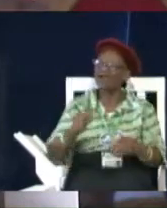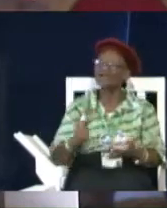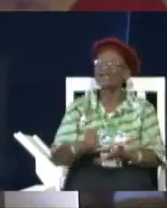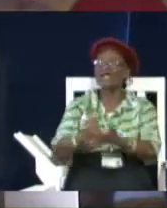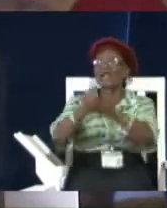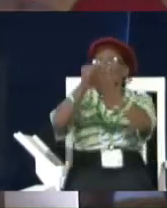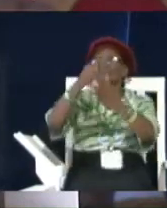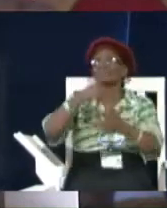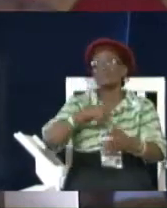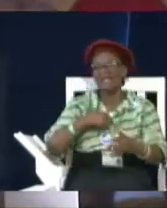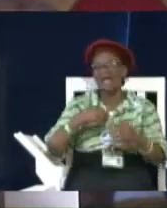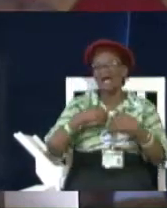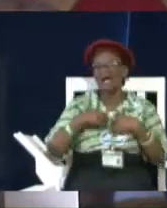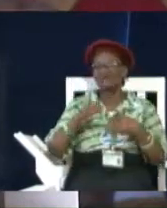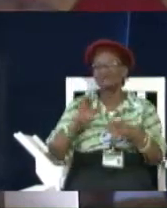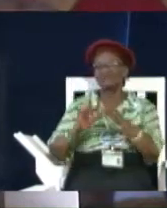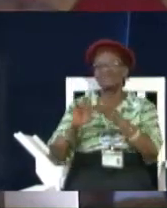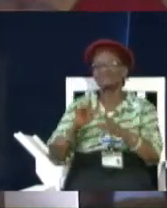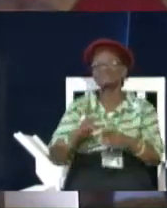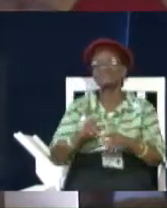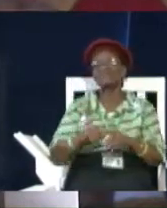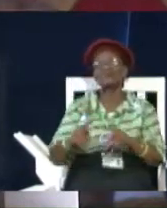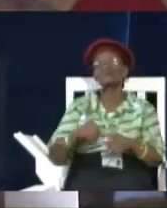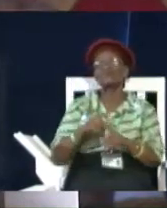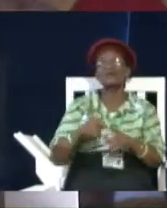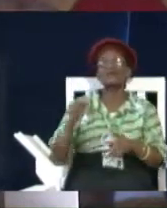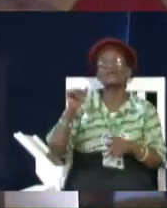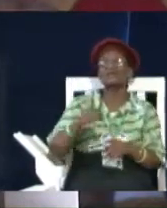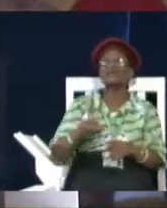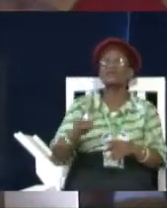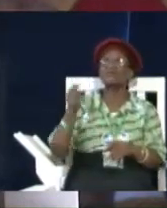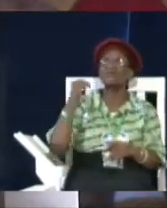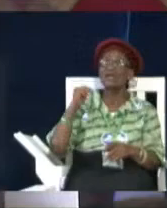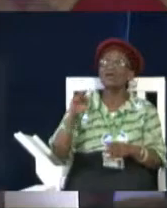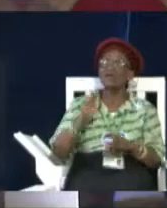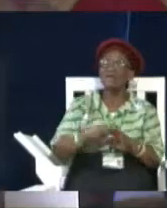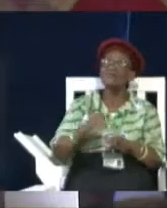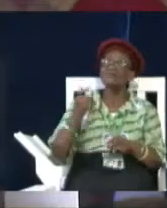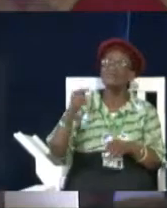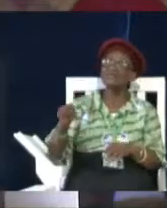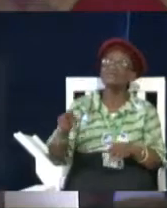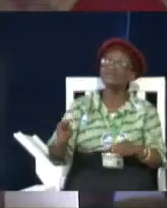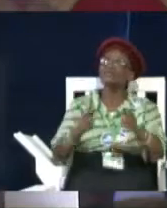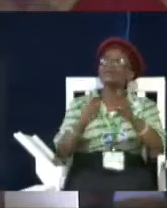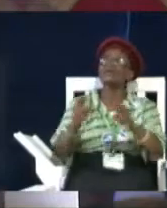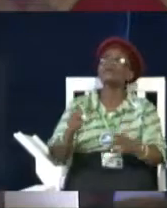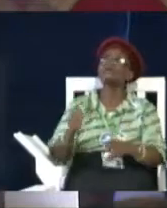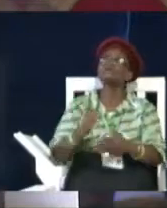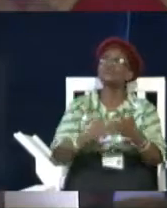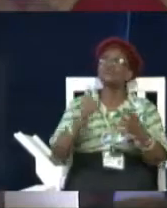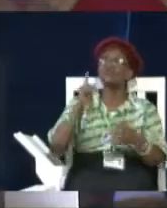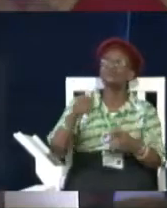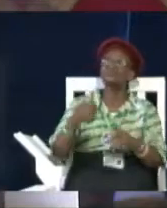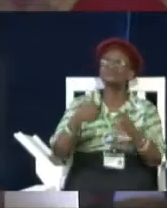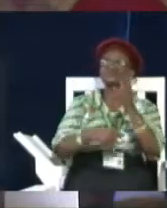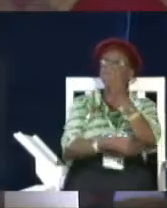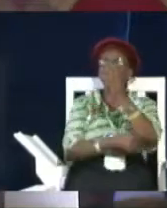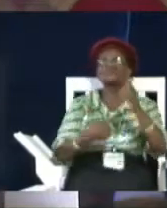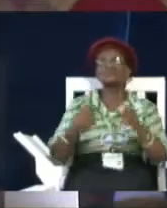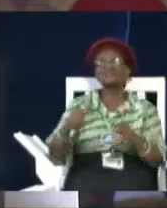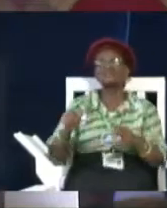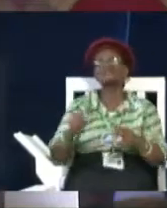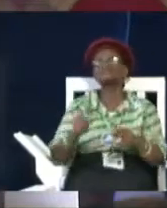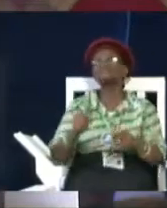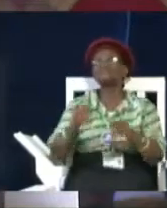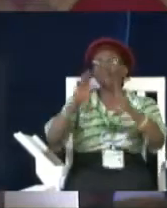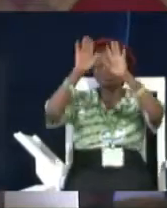story. While they were on the way, somebody stole a miracle. By the time they arrived, the child was dead.